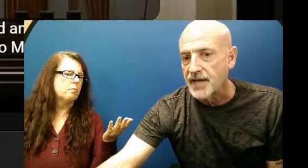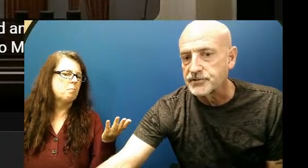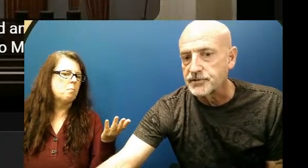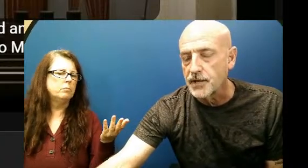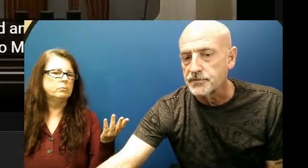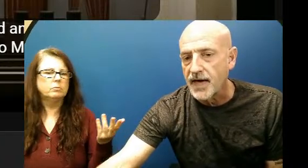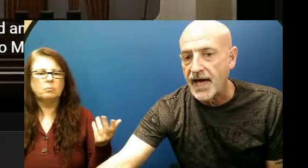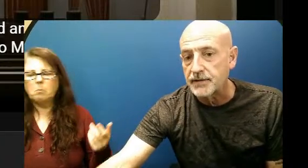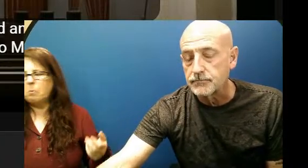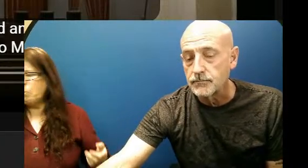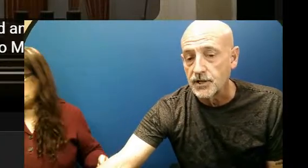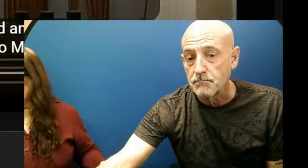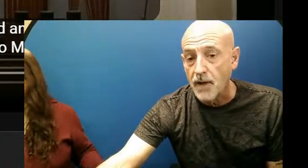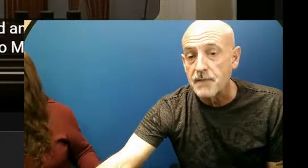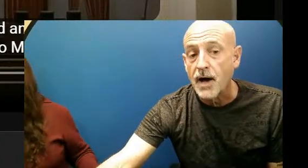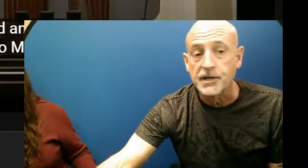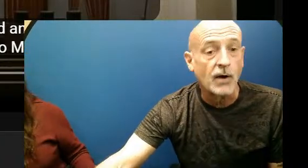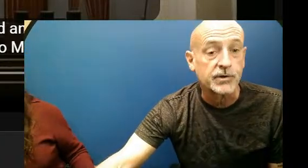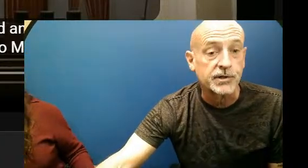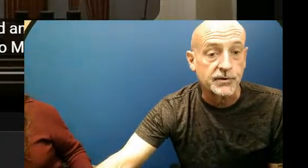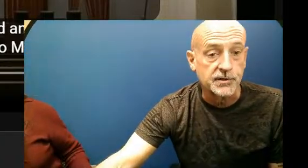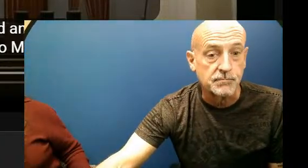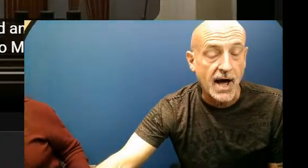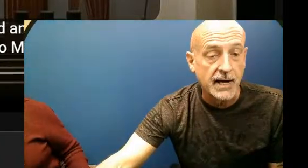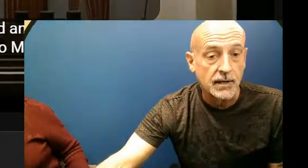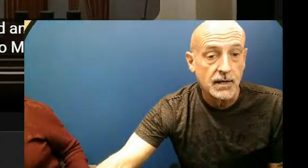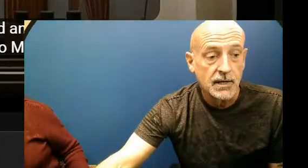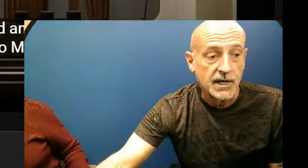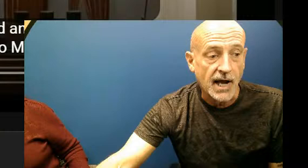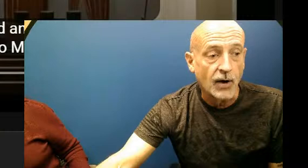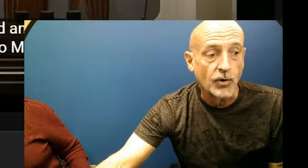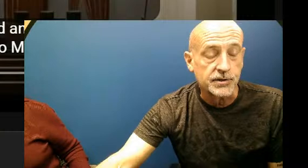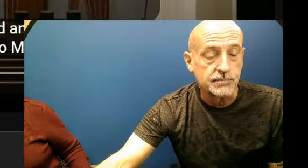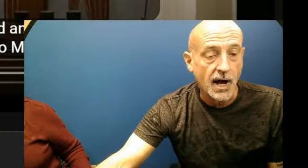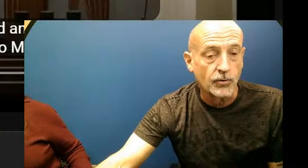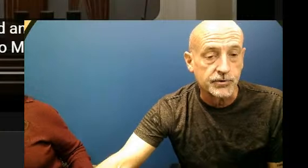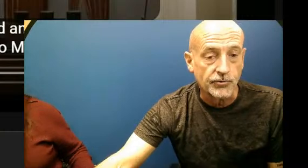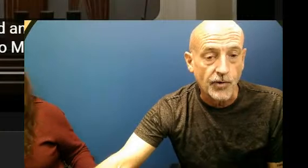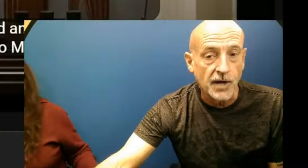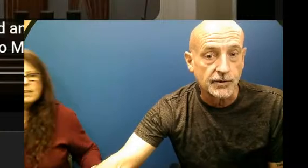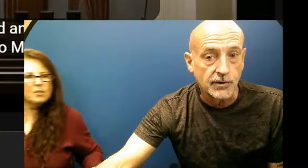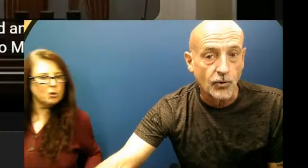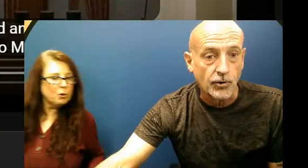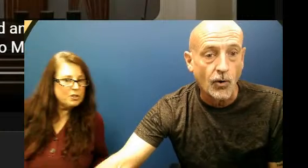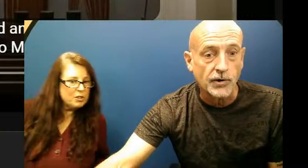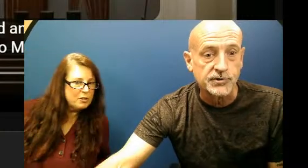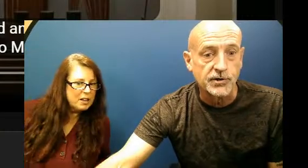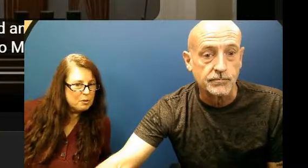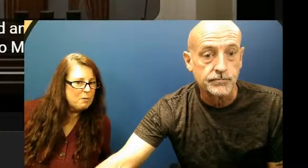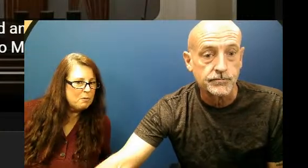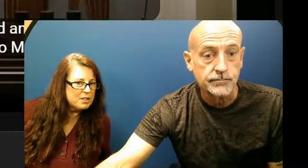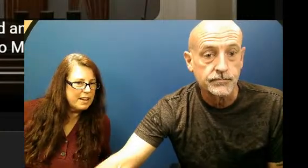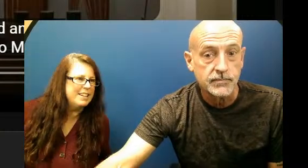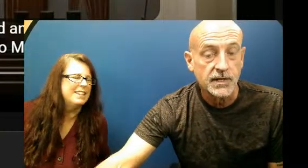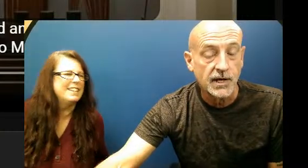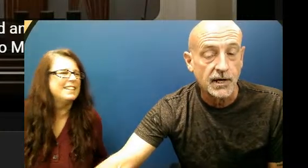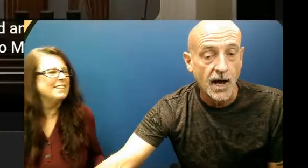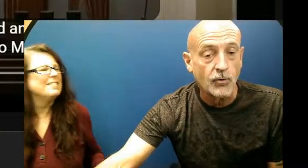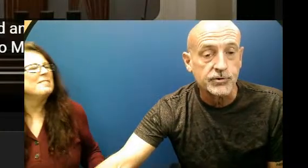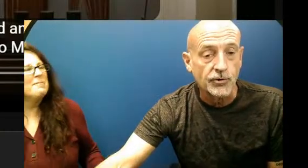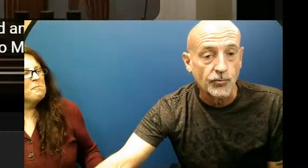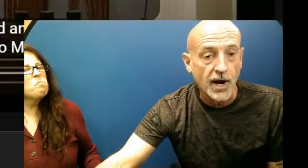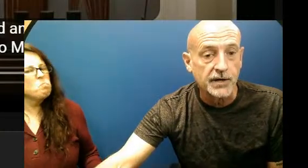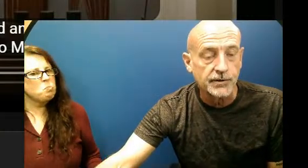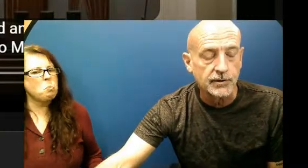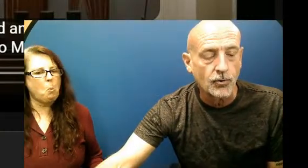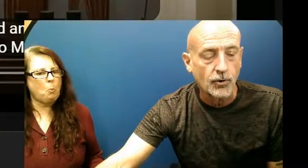and then that, in my mind, I would kick this back, and I would direct the lower Told courts you, that's to, what I was saying. yeah, I